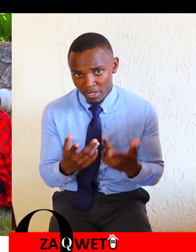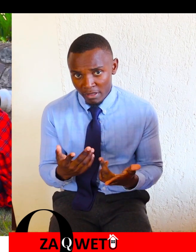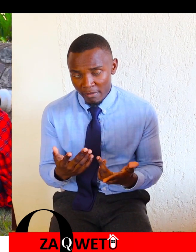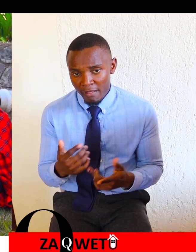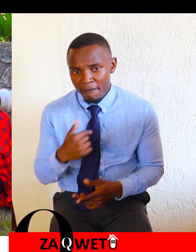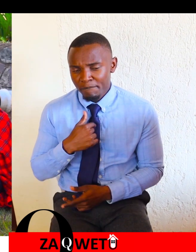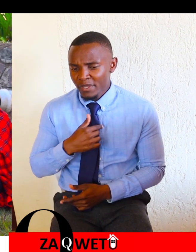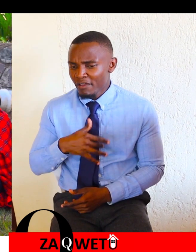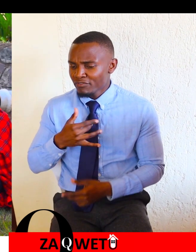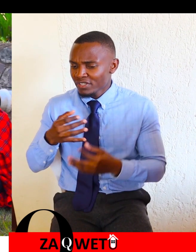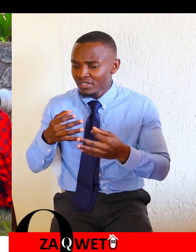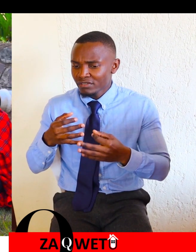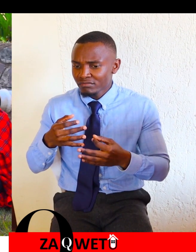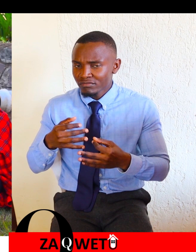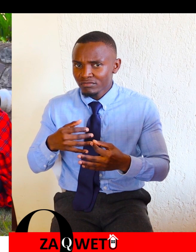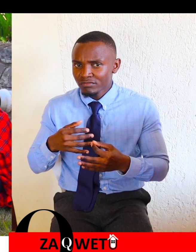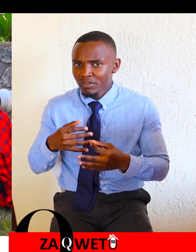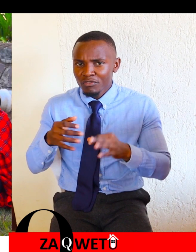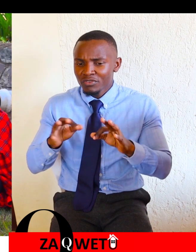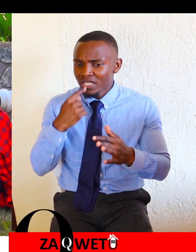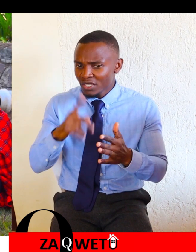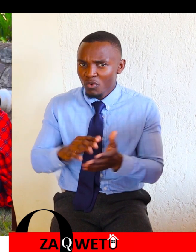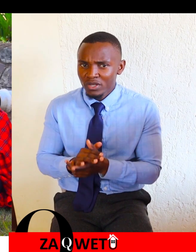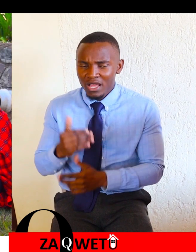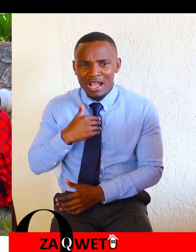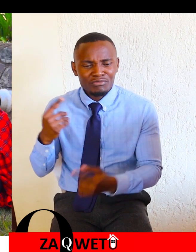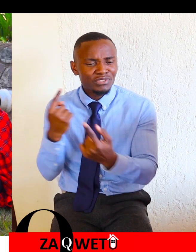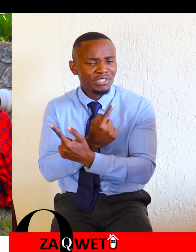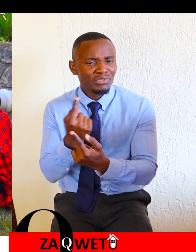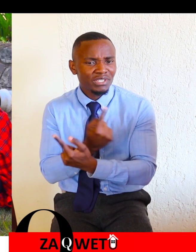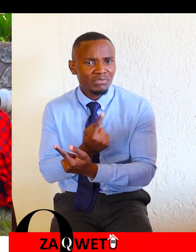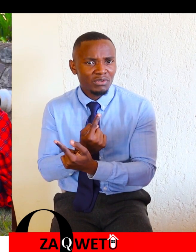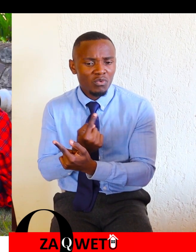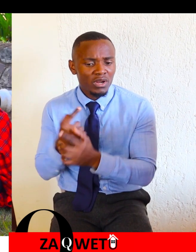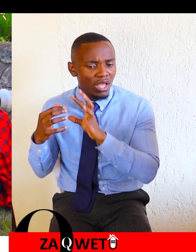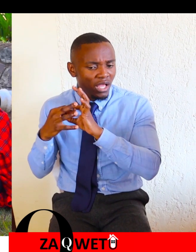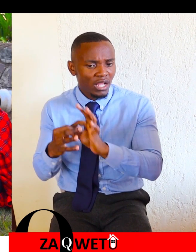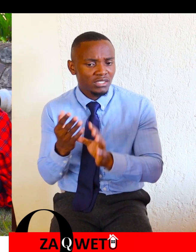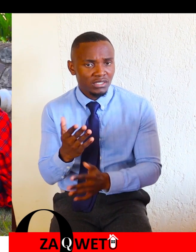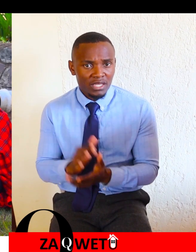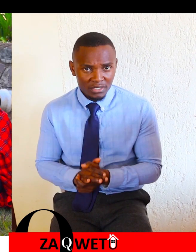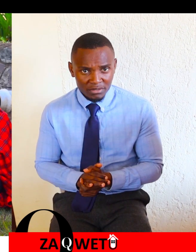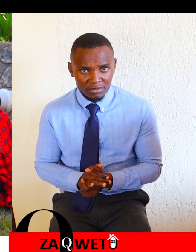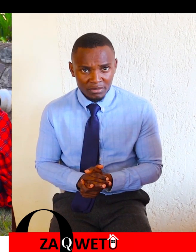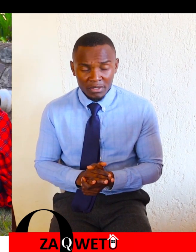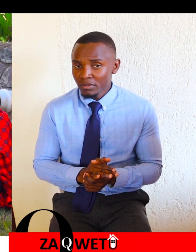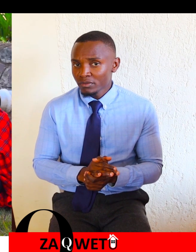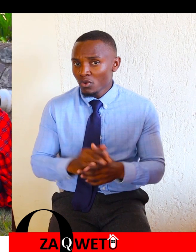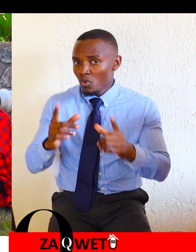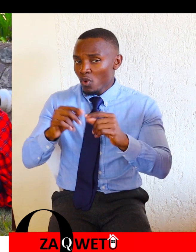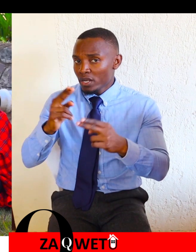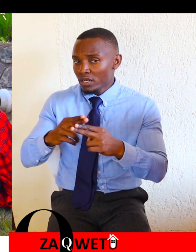In Nairobi, Nairobi I can freely say it's like a cosmopolitan place. Yes. Because